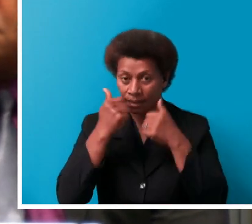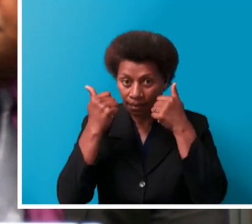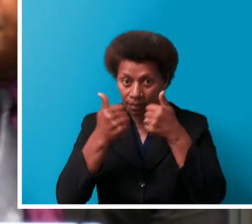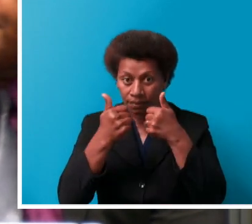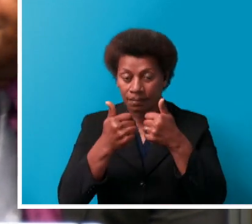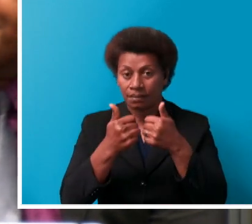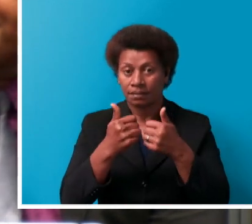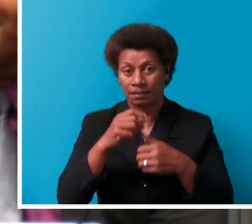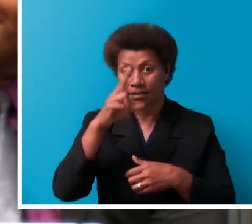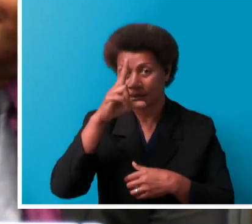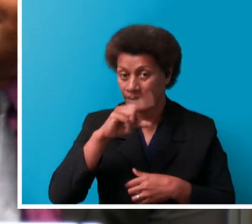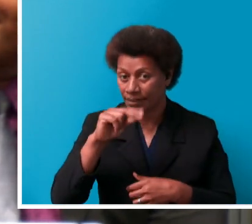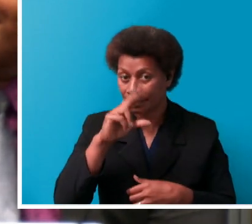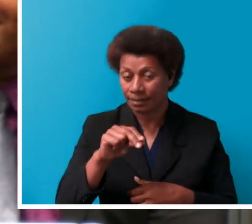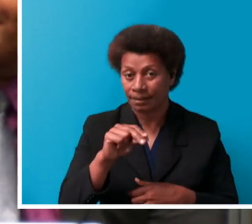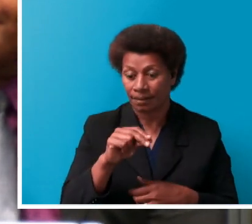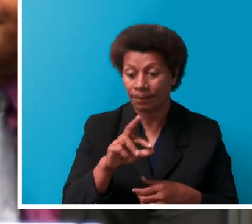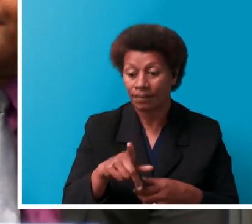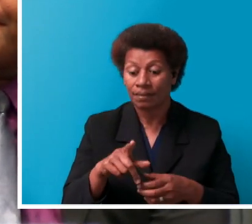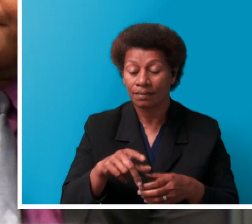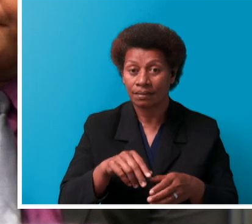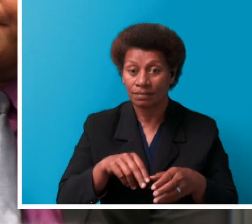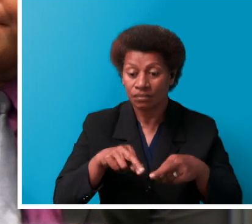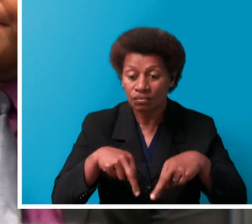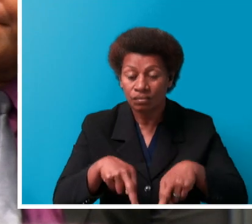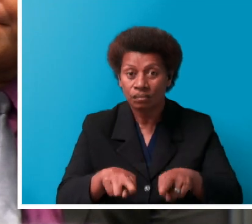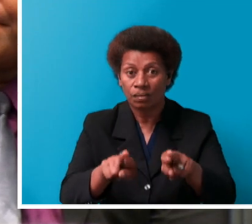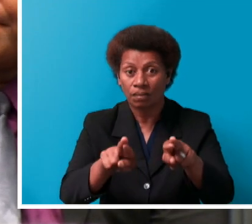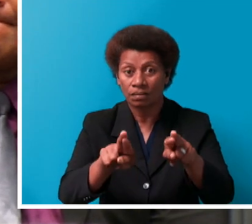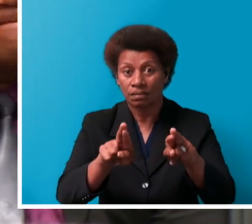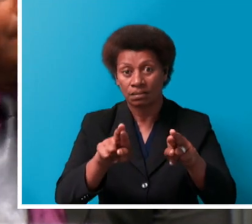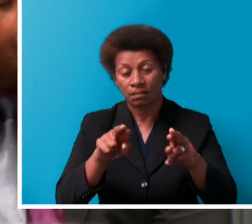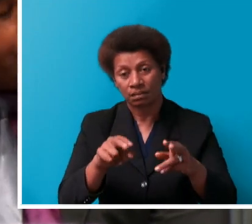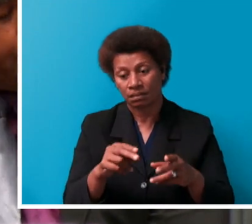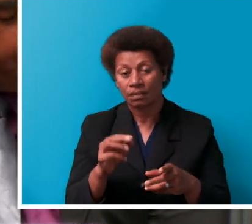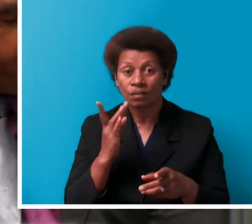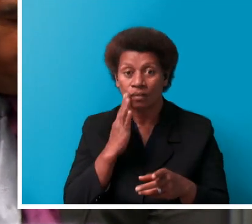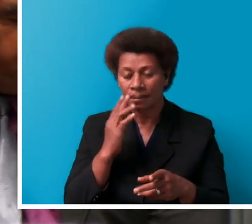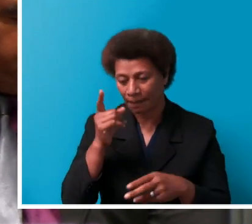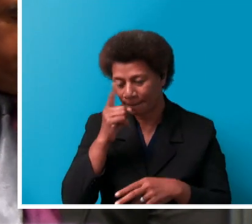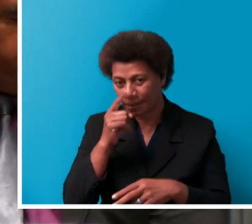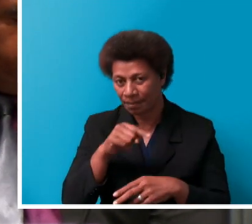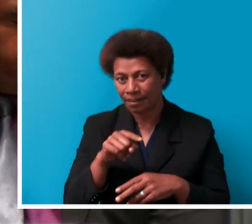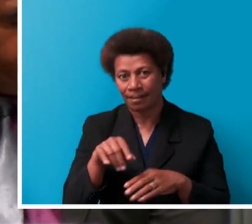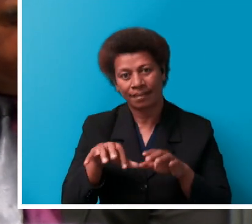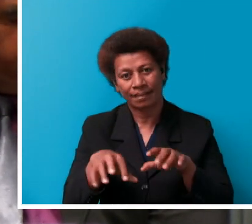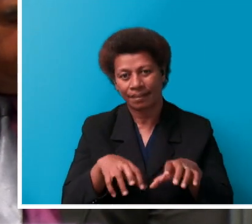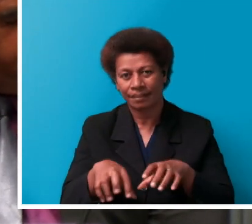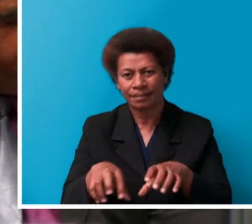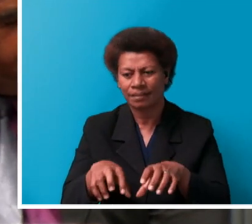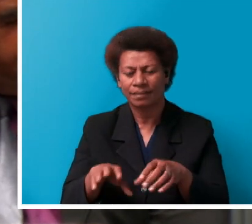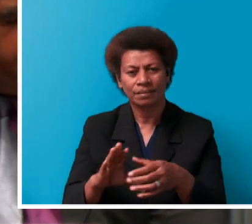our ability to strengthen these infrastructures is greater when our people are active participants in their